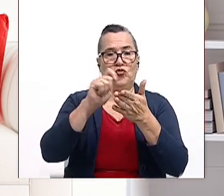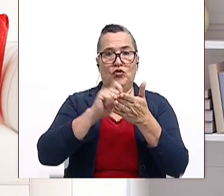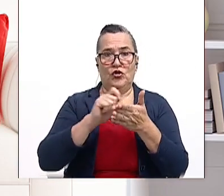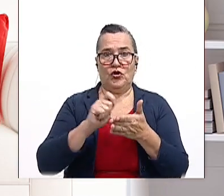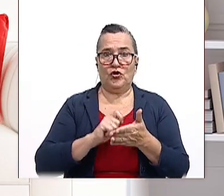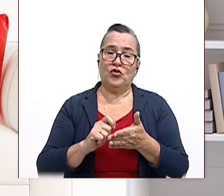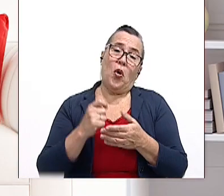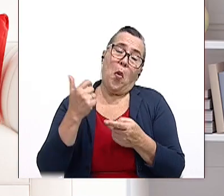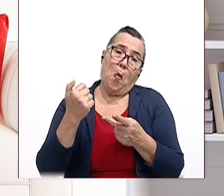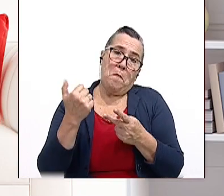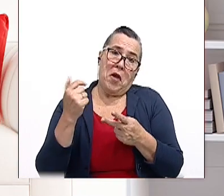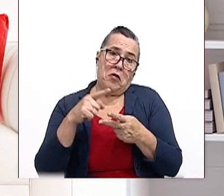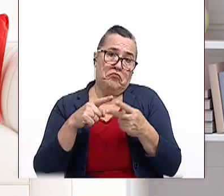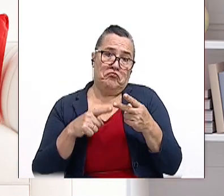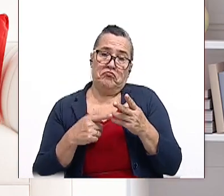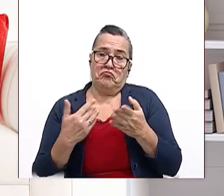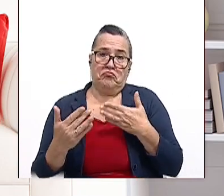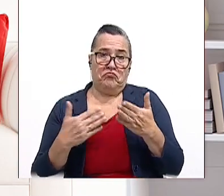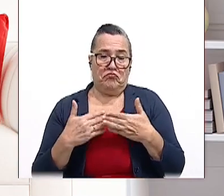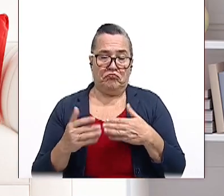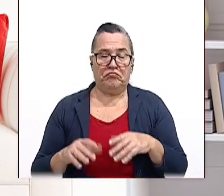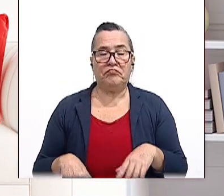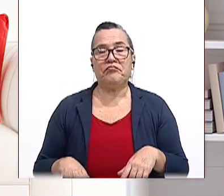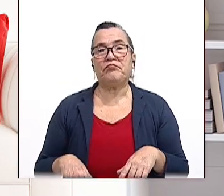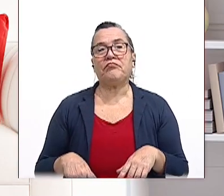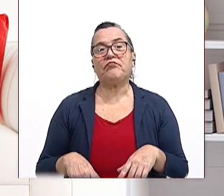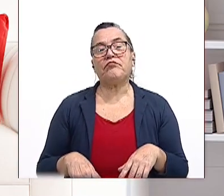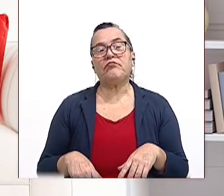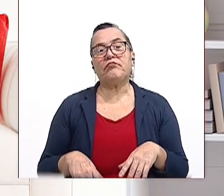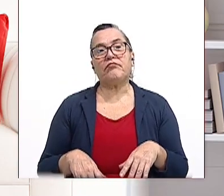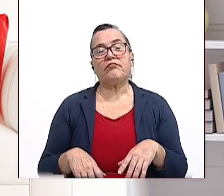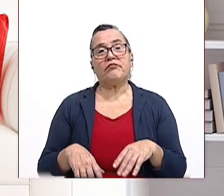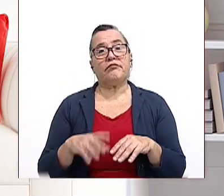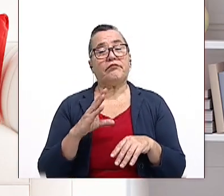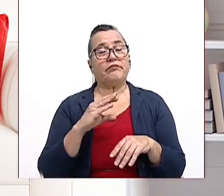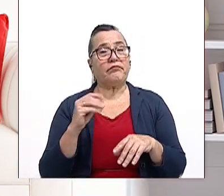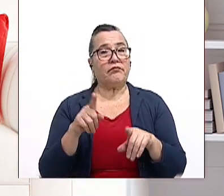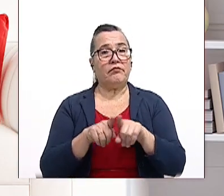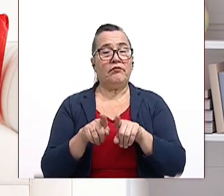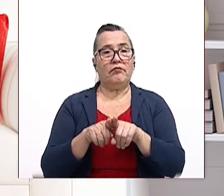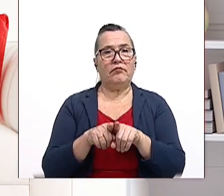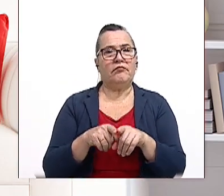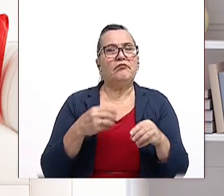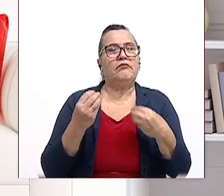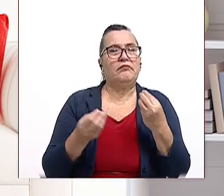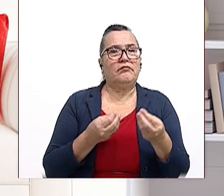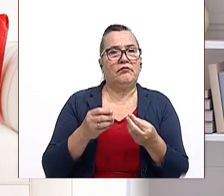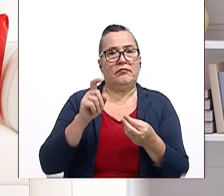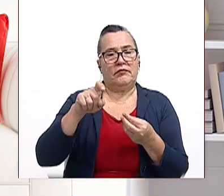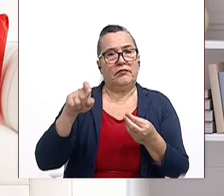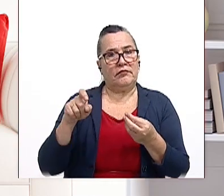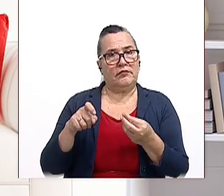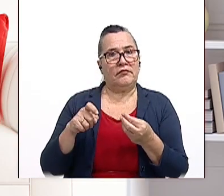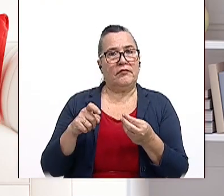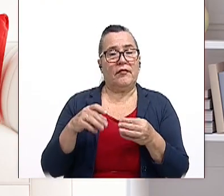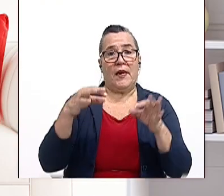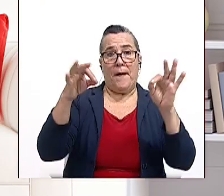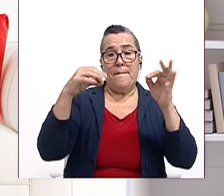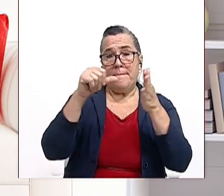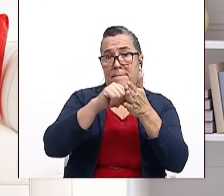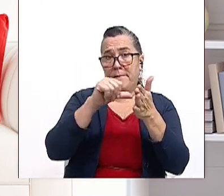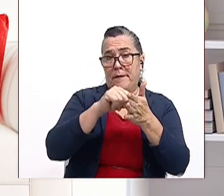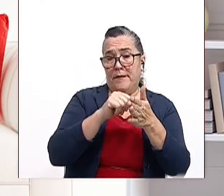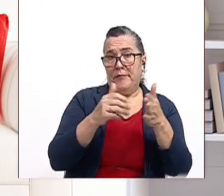pencil, or if you want, you can choose a pen, okay, whatever you prefer. You are going to need also some sheets